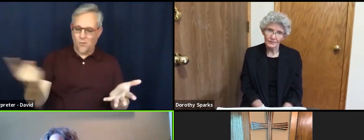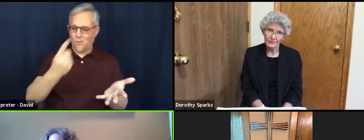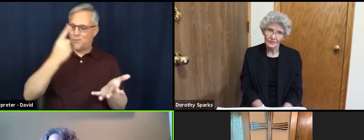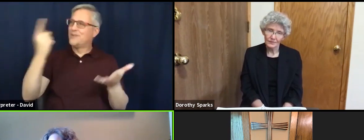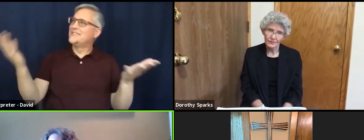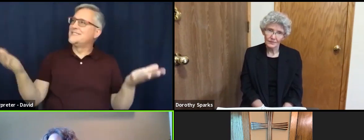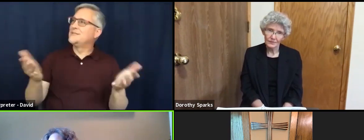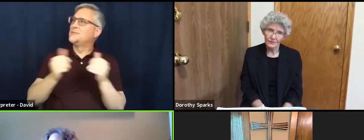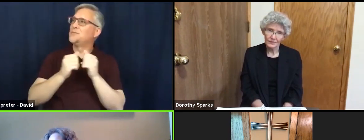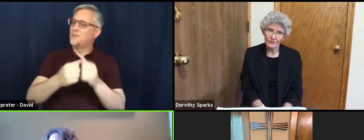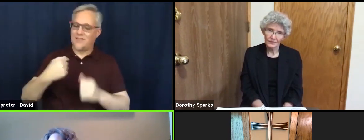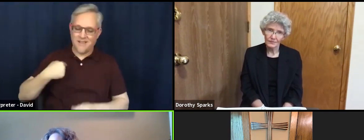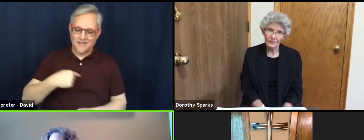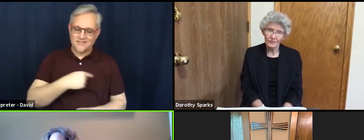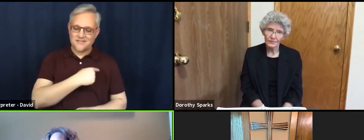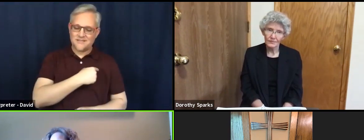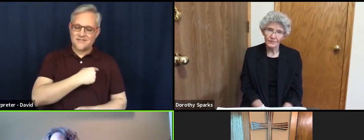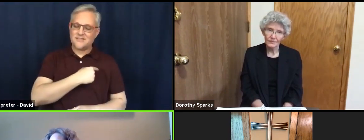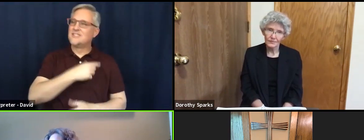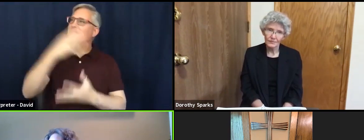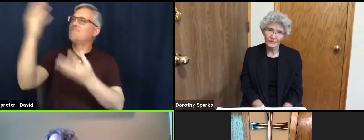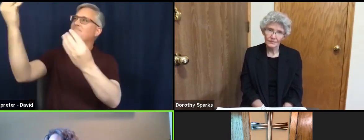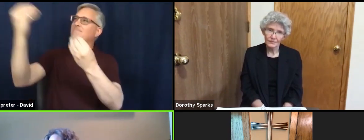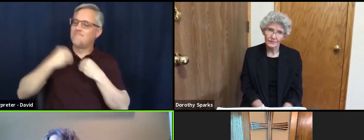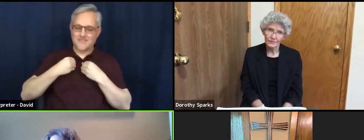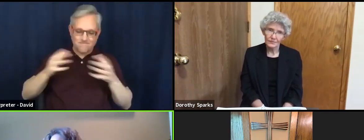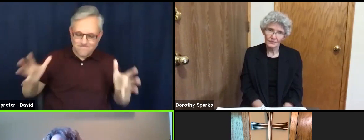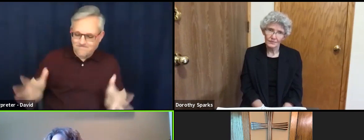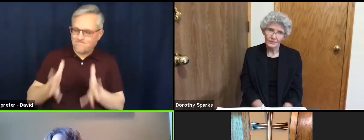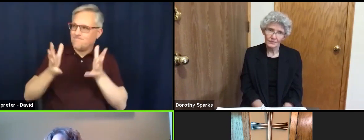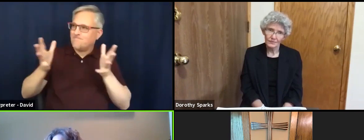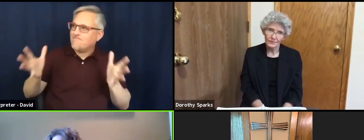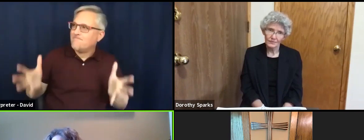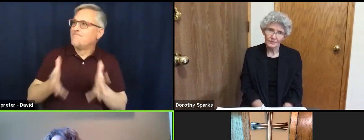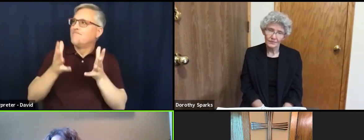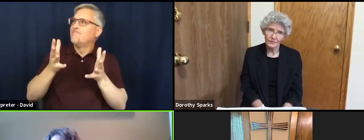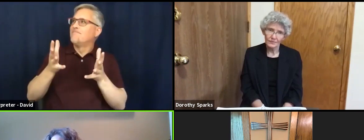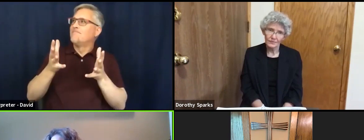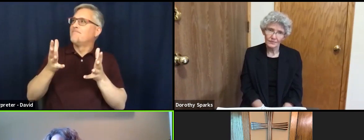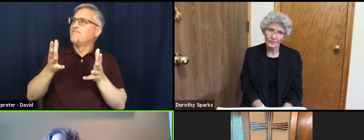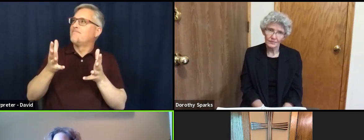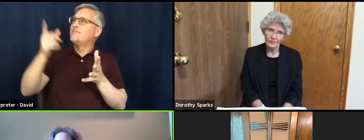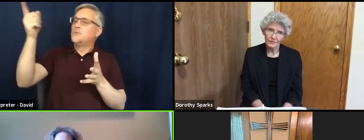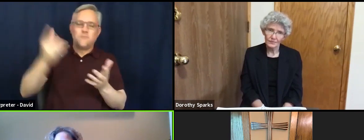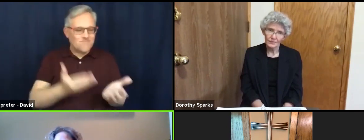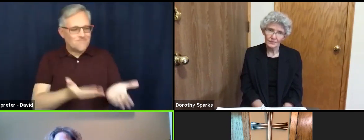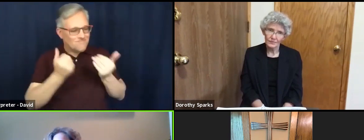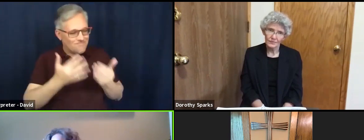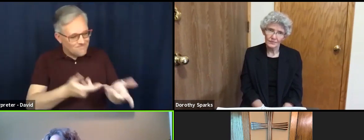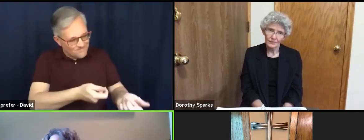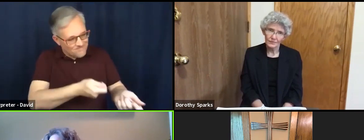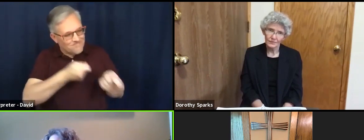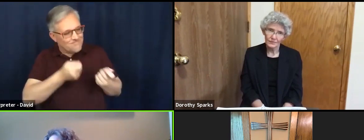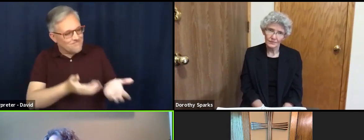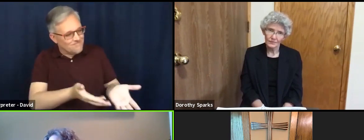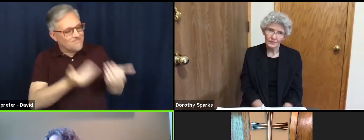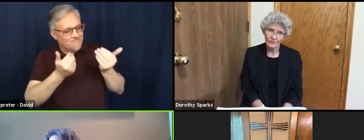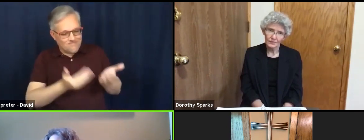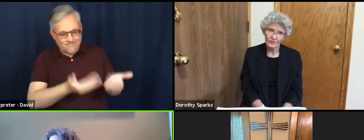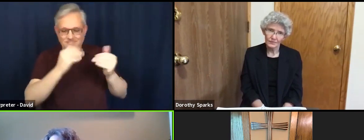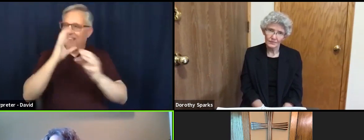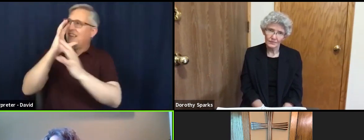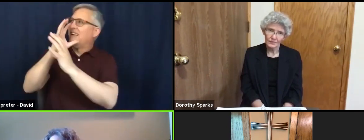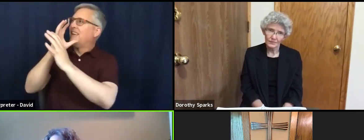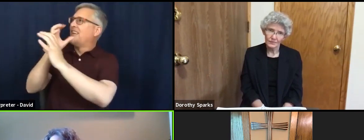encouraging us, drawing us in, and inspiring us to be the loving people